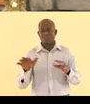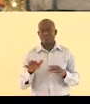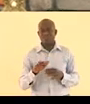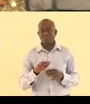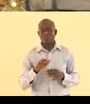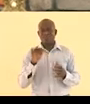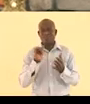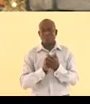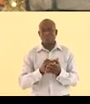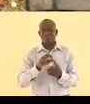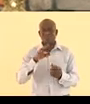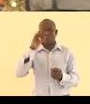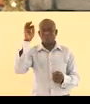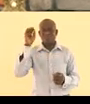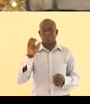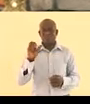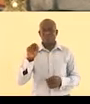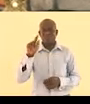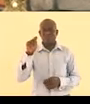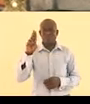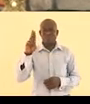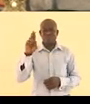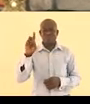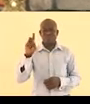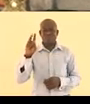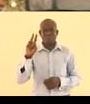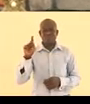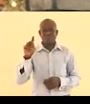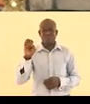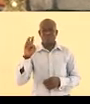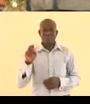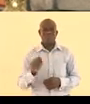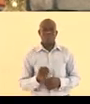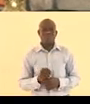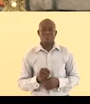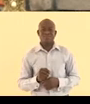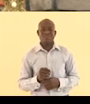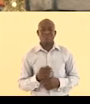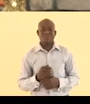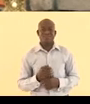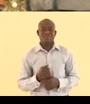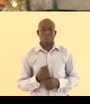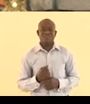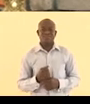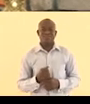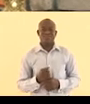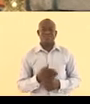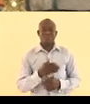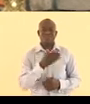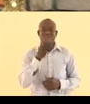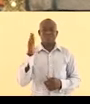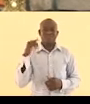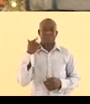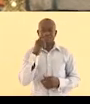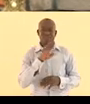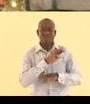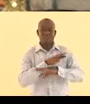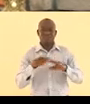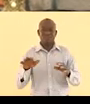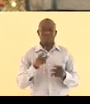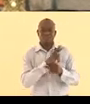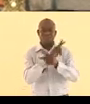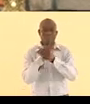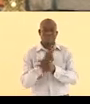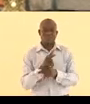are stunted, then they can expand in this world as much as possible. Those who don't care whether